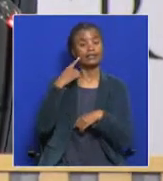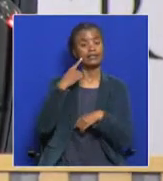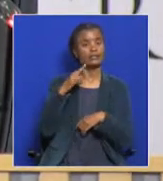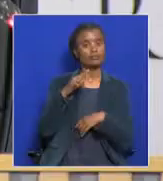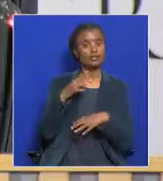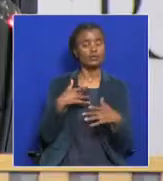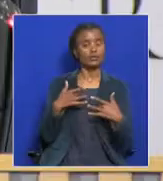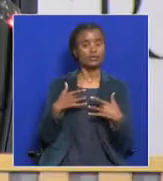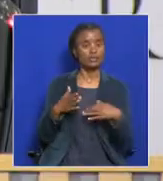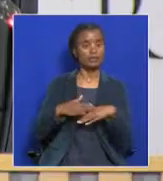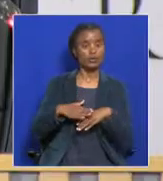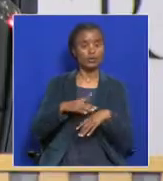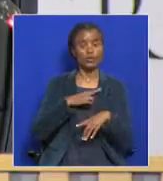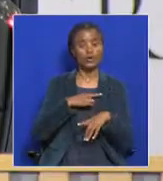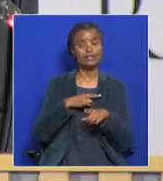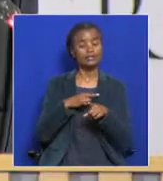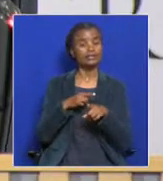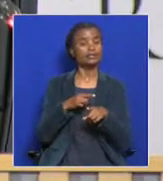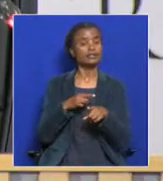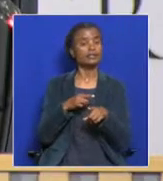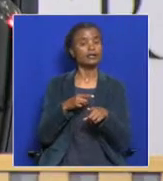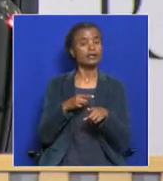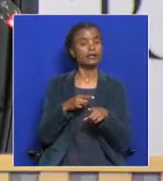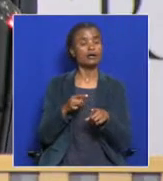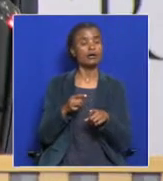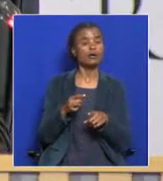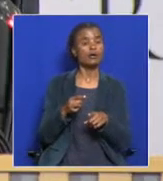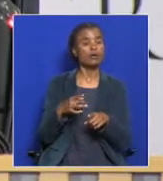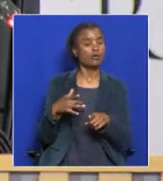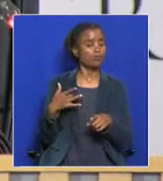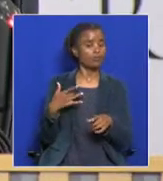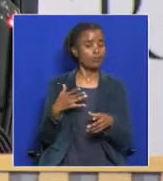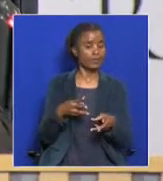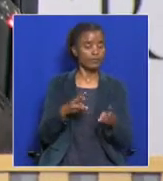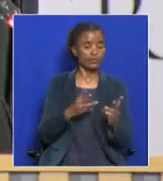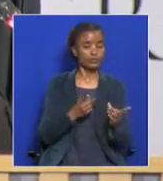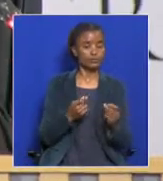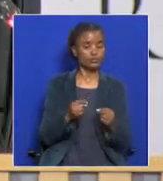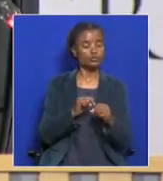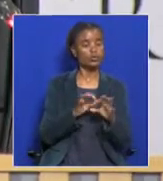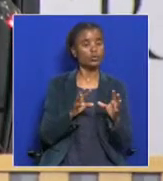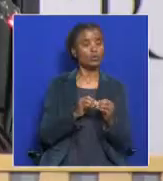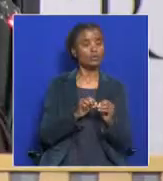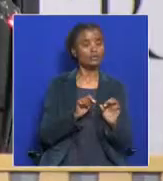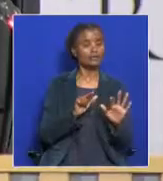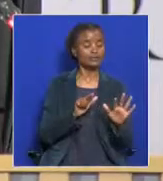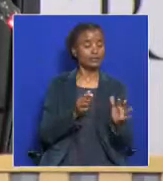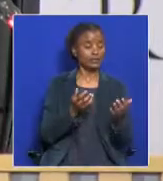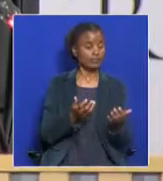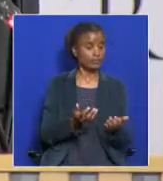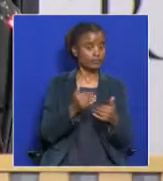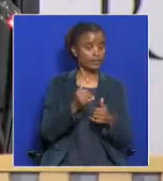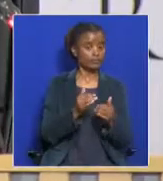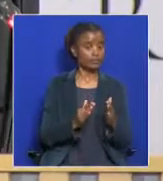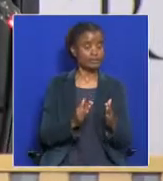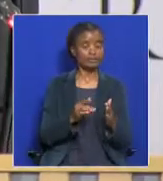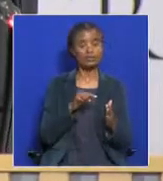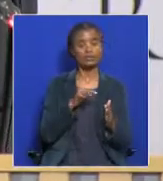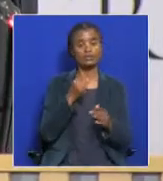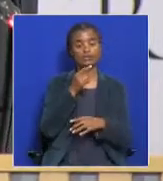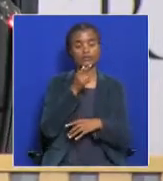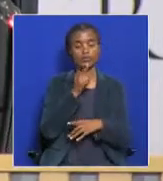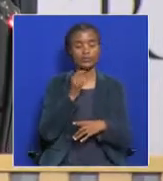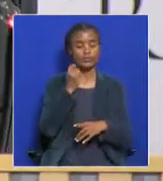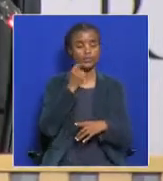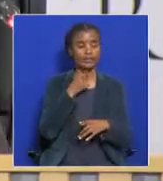him, weighing the 7 to 10 bricks. But if he told me, like his evidence here, we don't take samples, bring everything, bring it here, I would